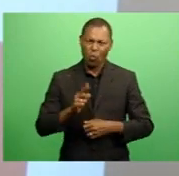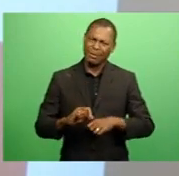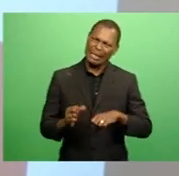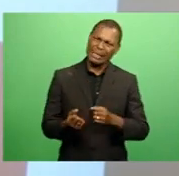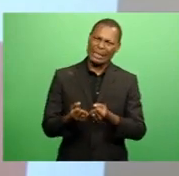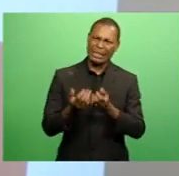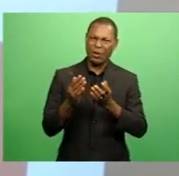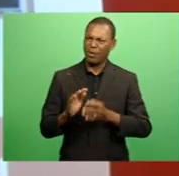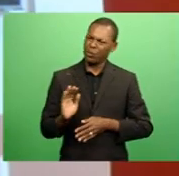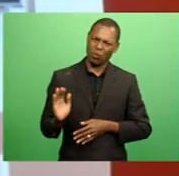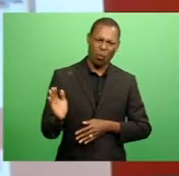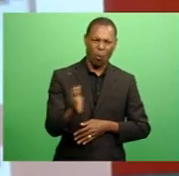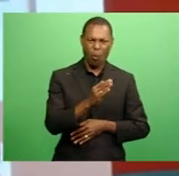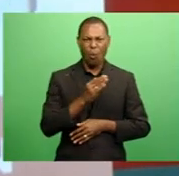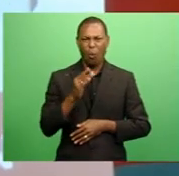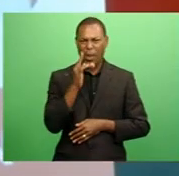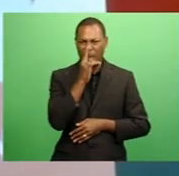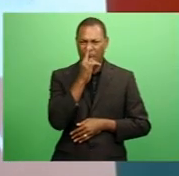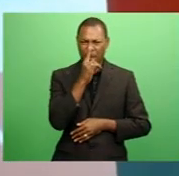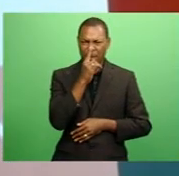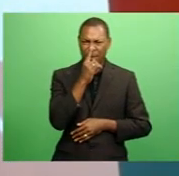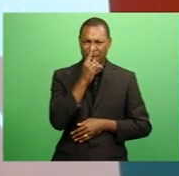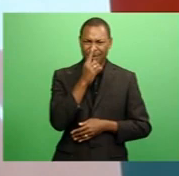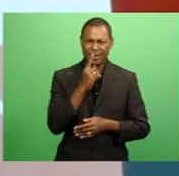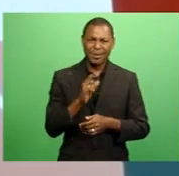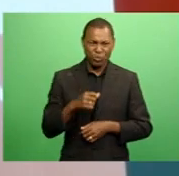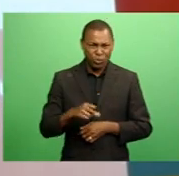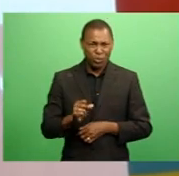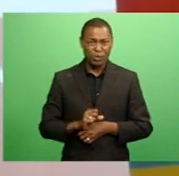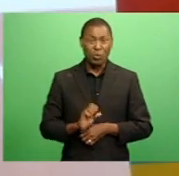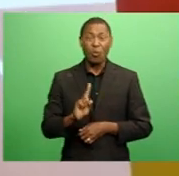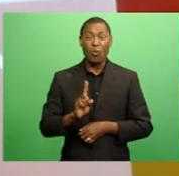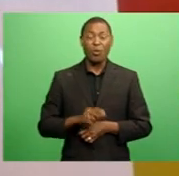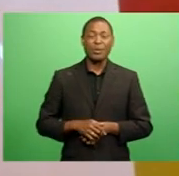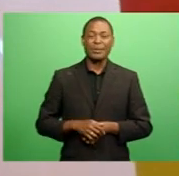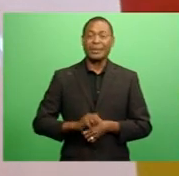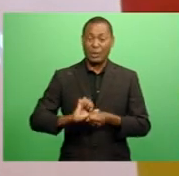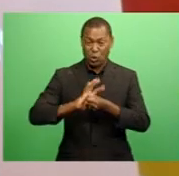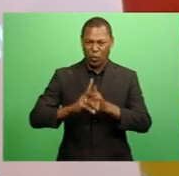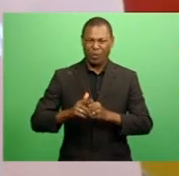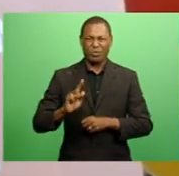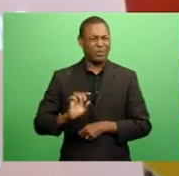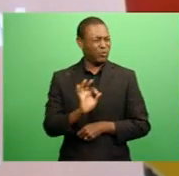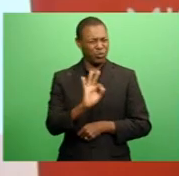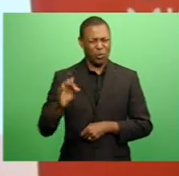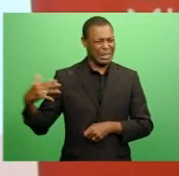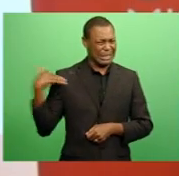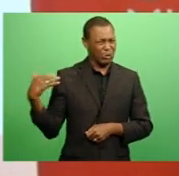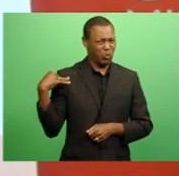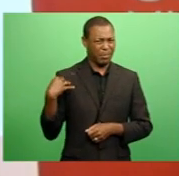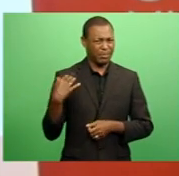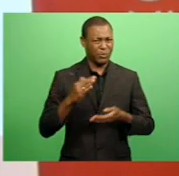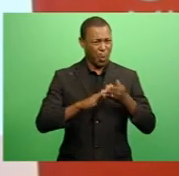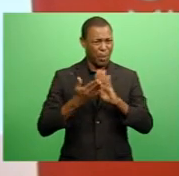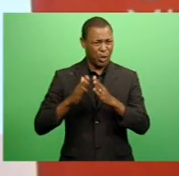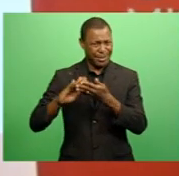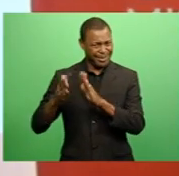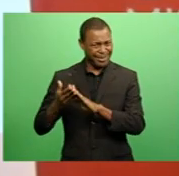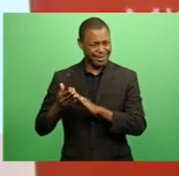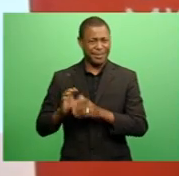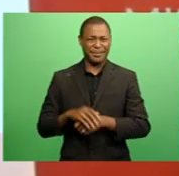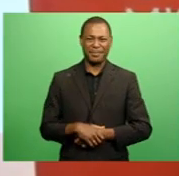the Fijians and their fight to keep COVID-19 from disrupting their communities. But there was really nothing